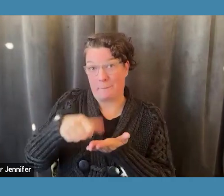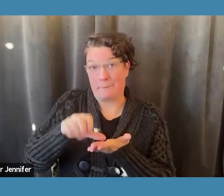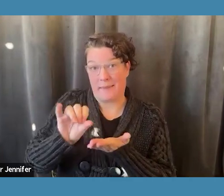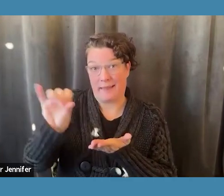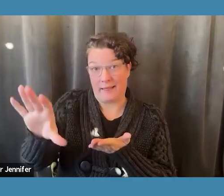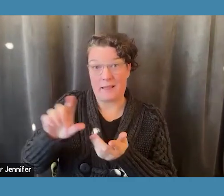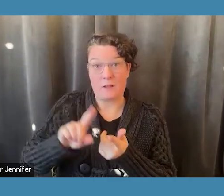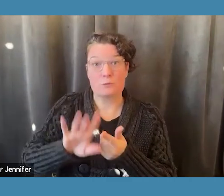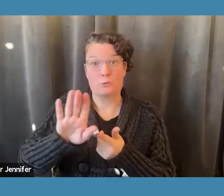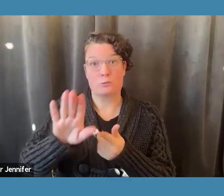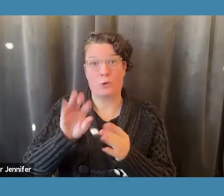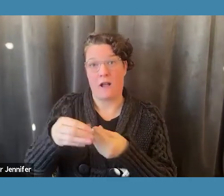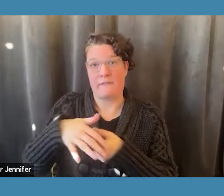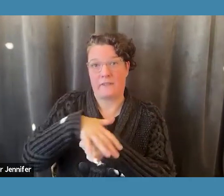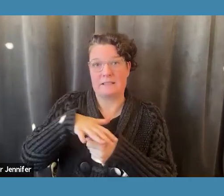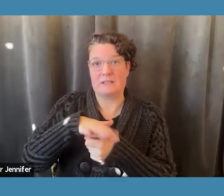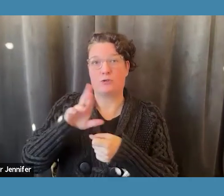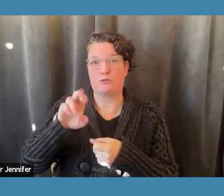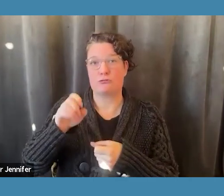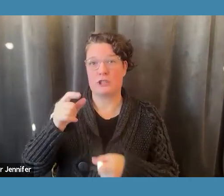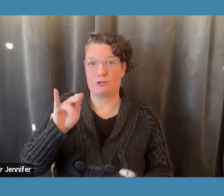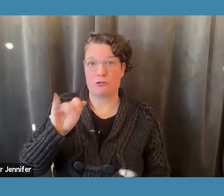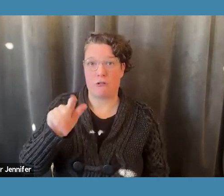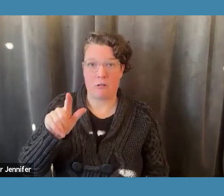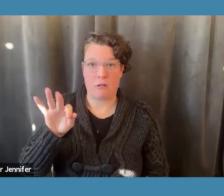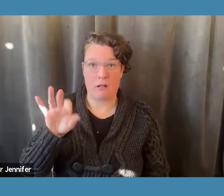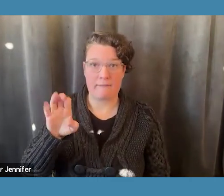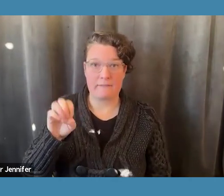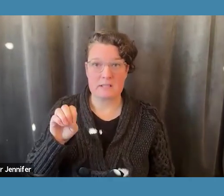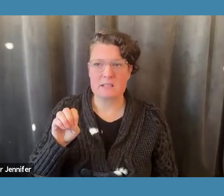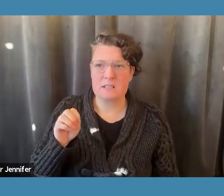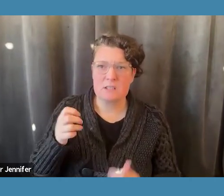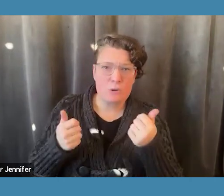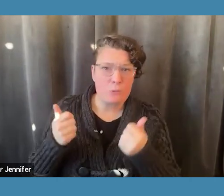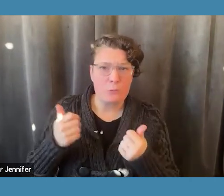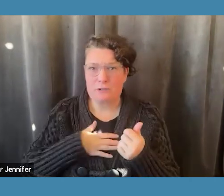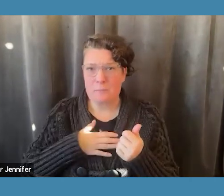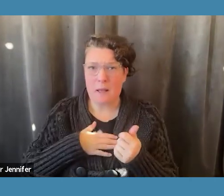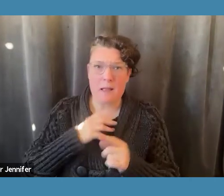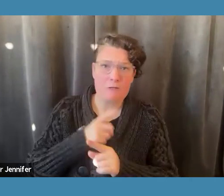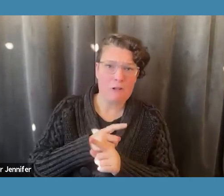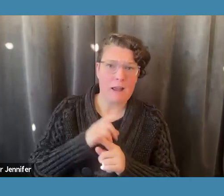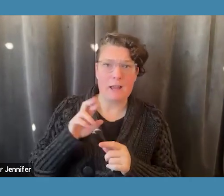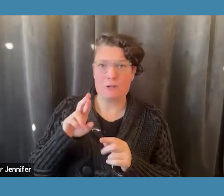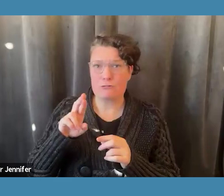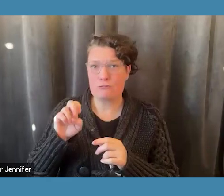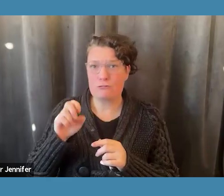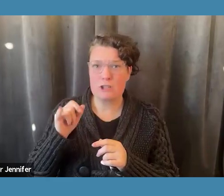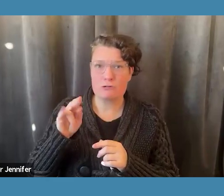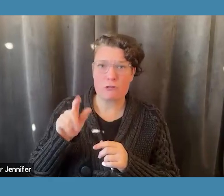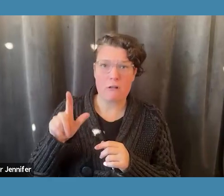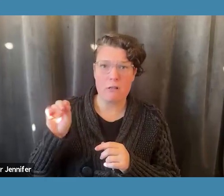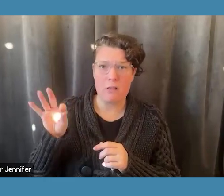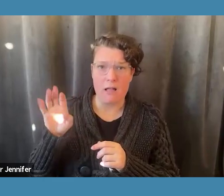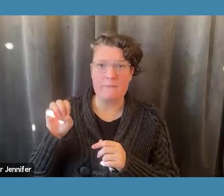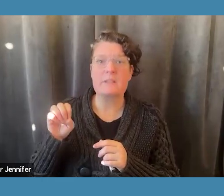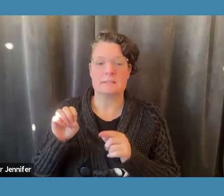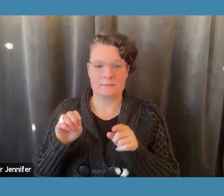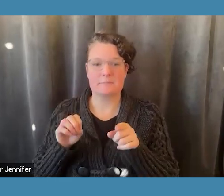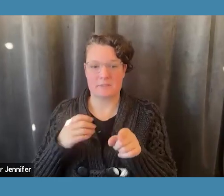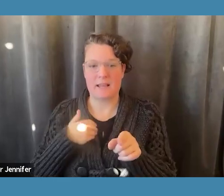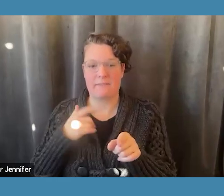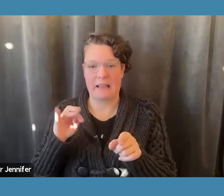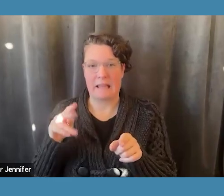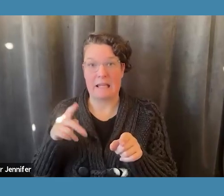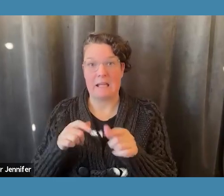regional office. And in order to find out which regional office is your regional office, I have a link here to a